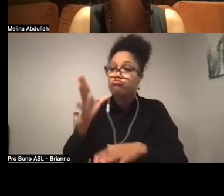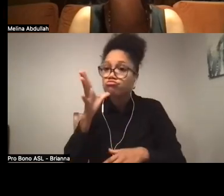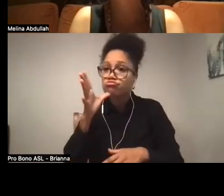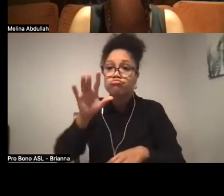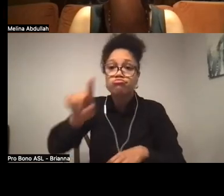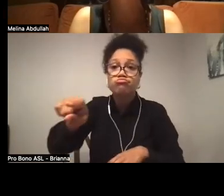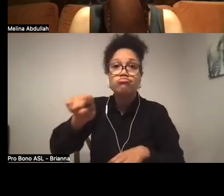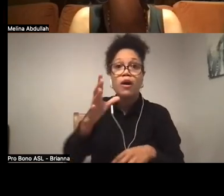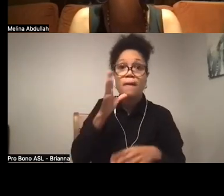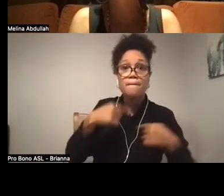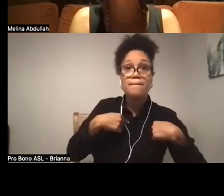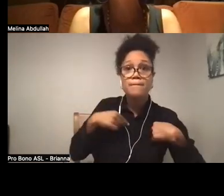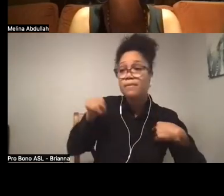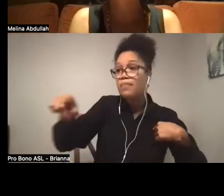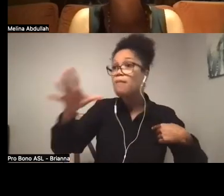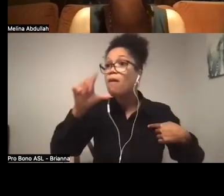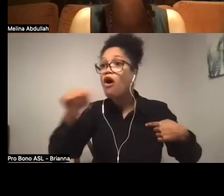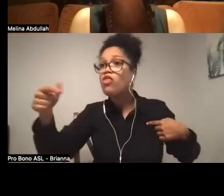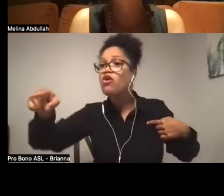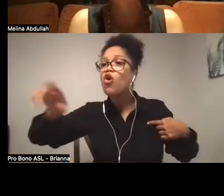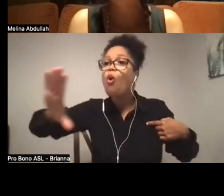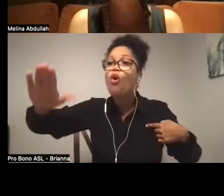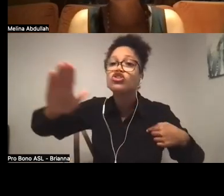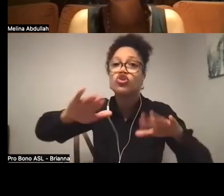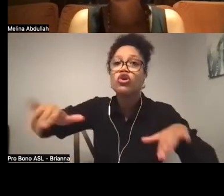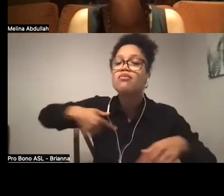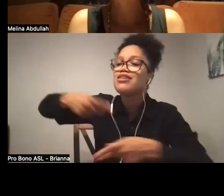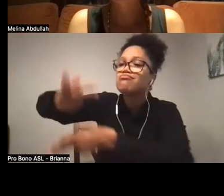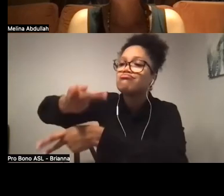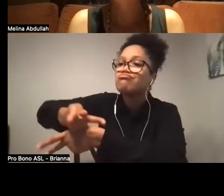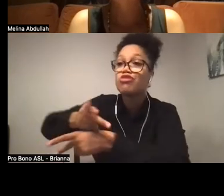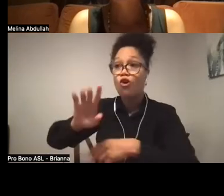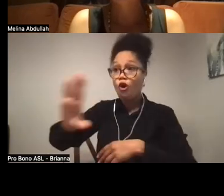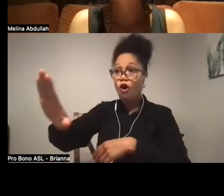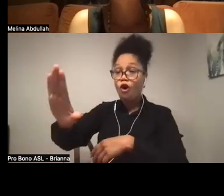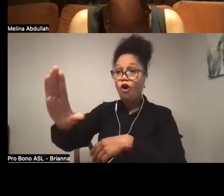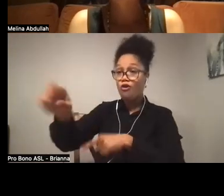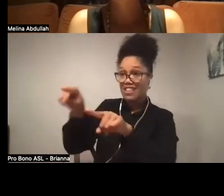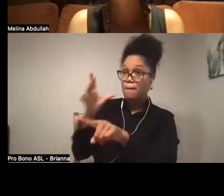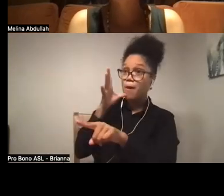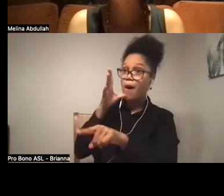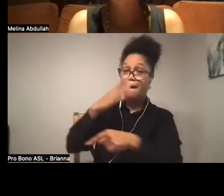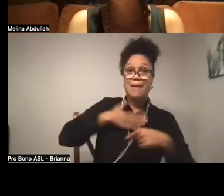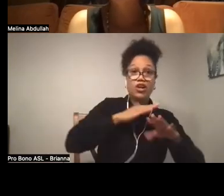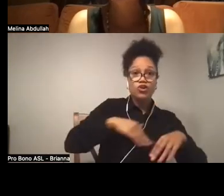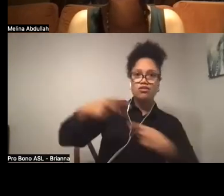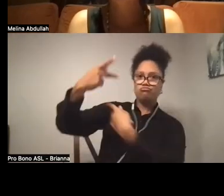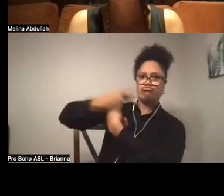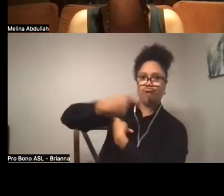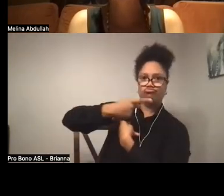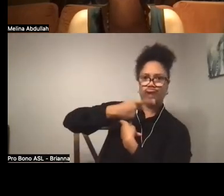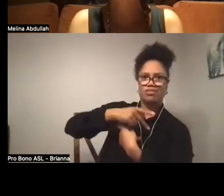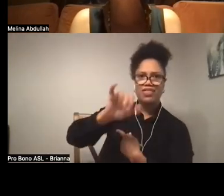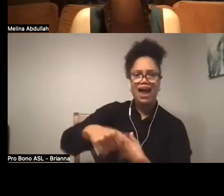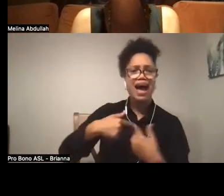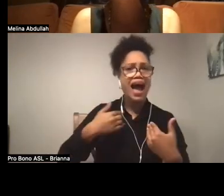definitely not alone on the mother that birthed them. I love having several people that I call mama.